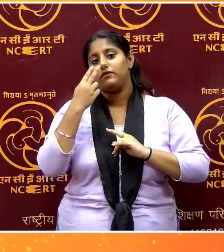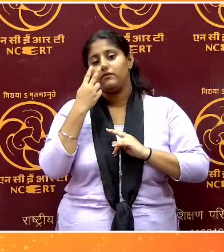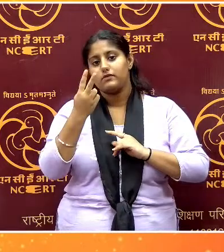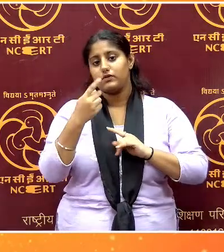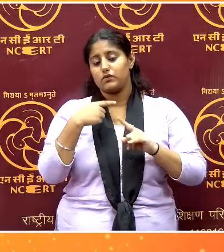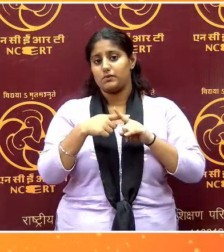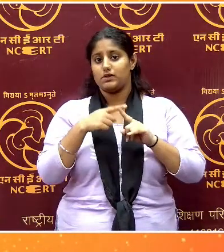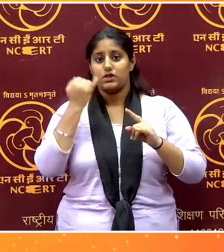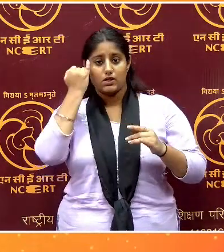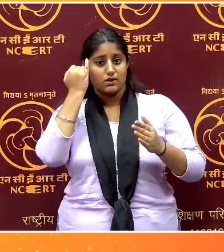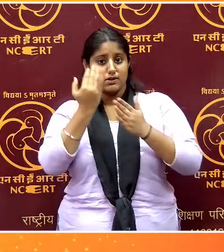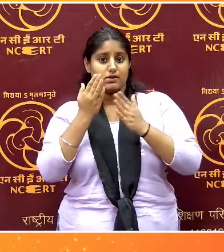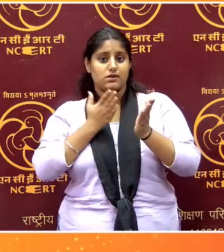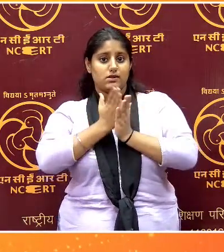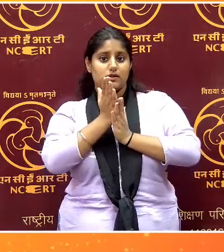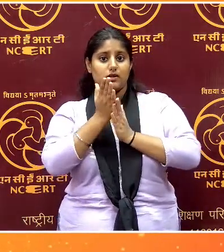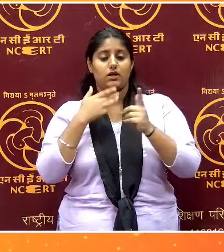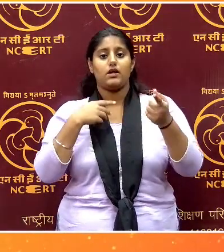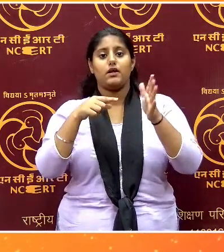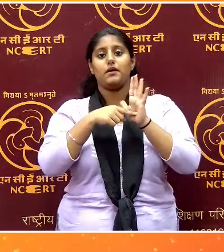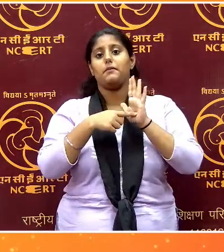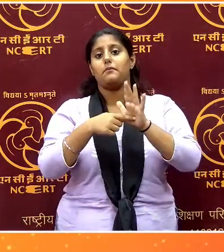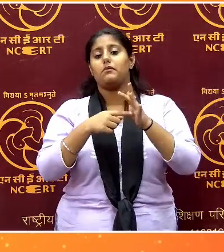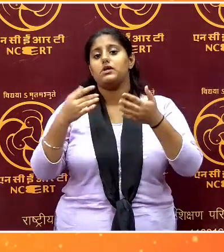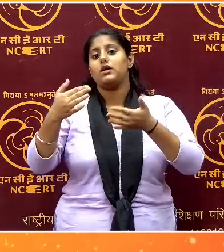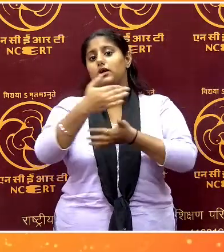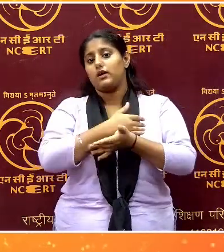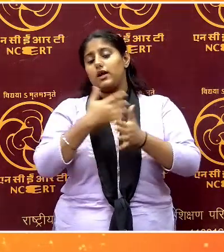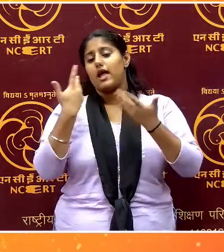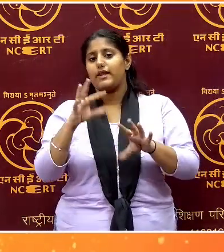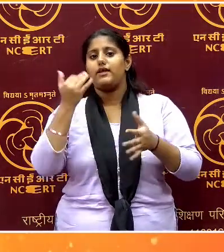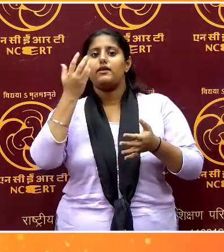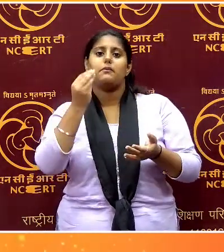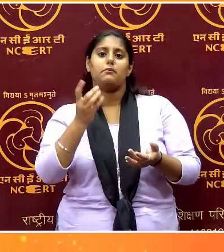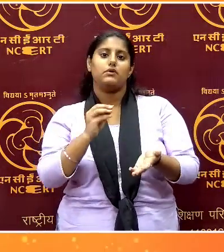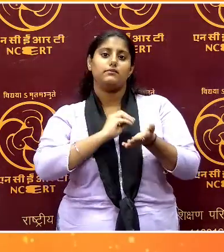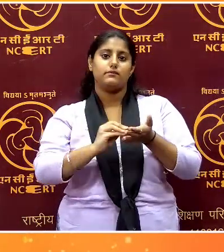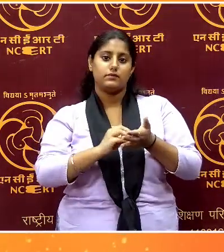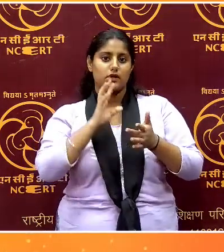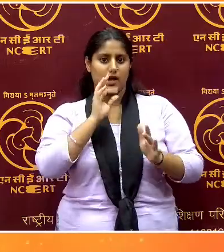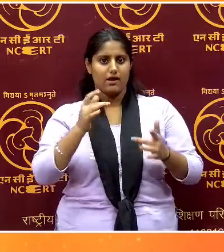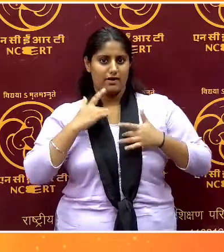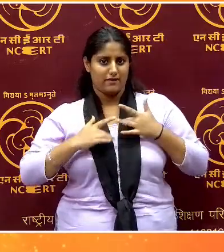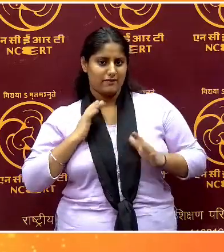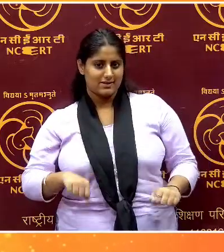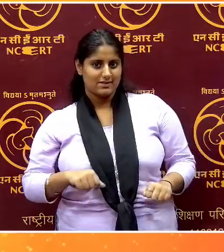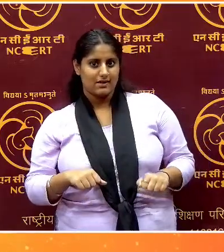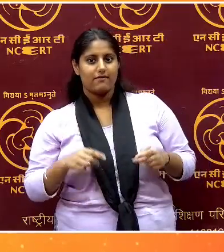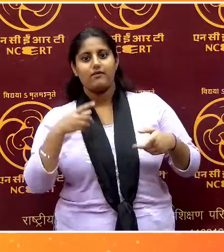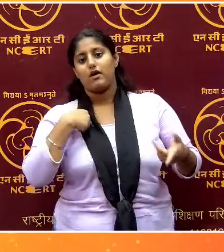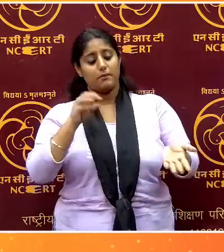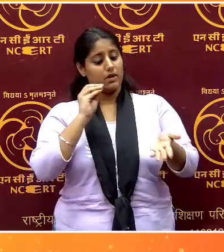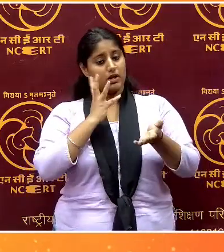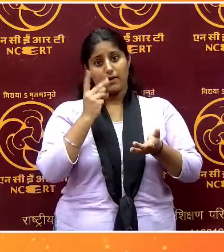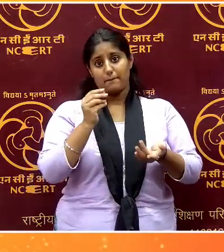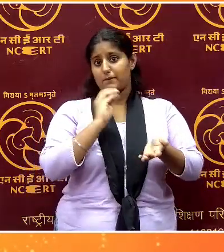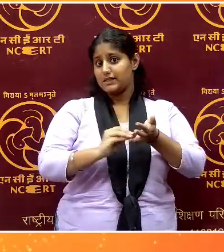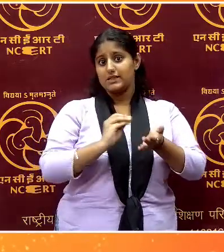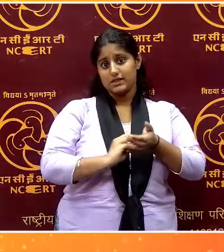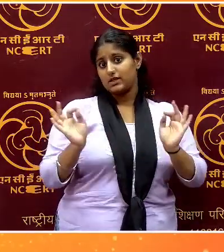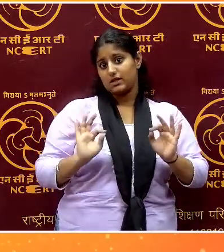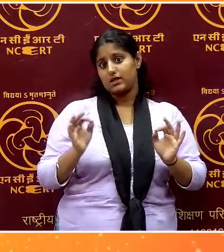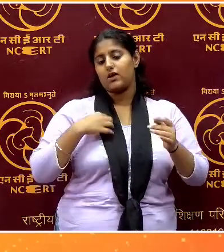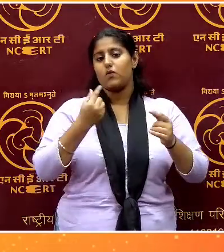way to represent data without writing any numbers. Interesting, isn't it? Yes. We don't have to write down numbers. We